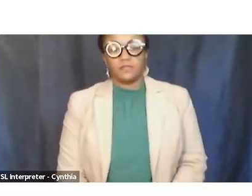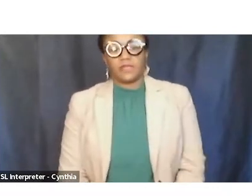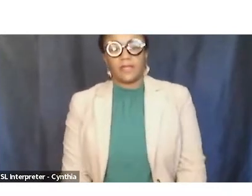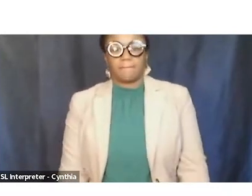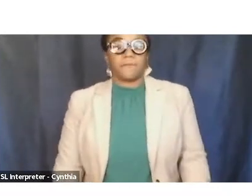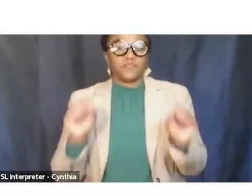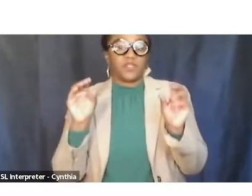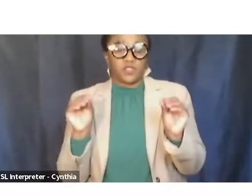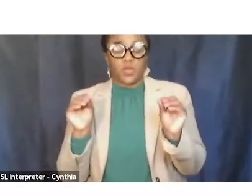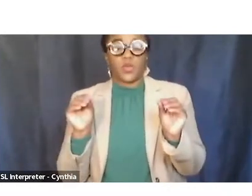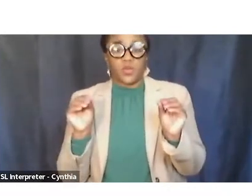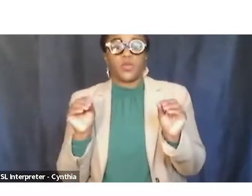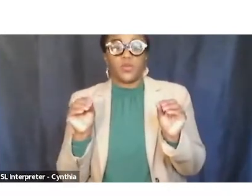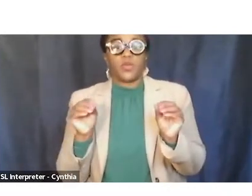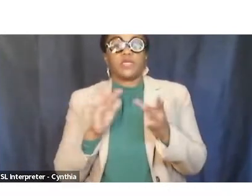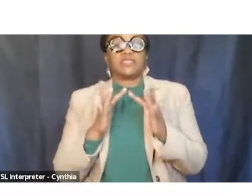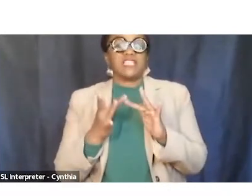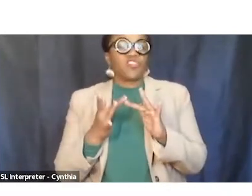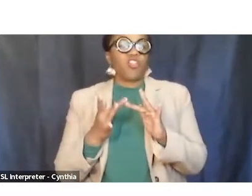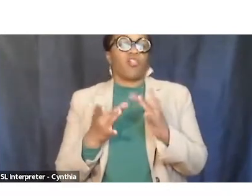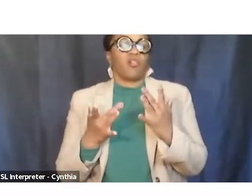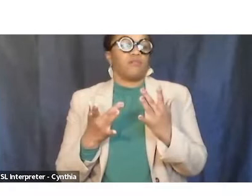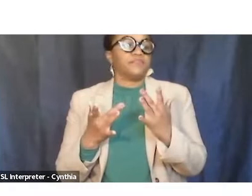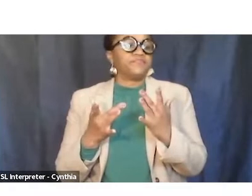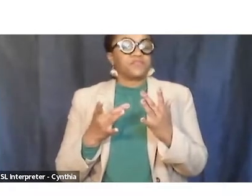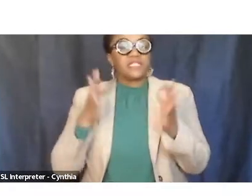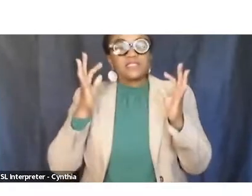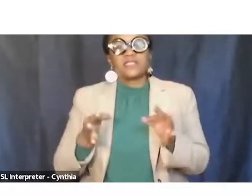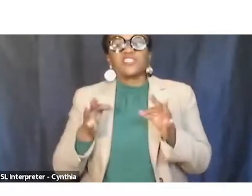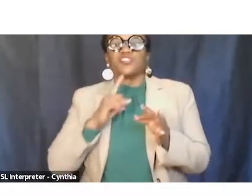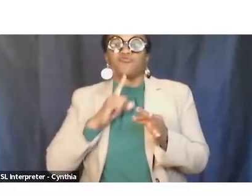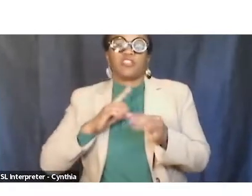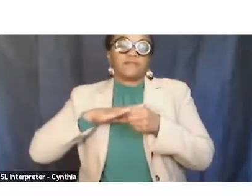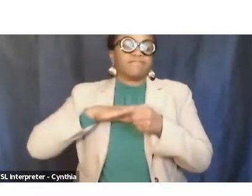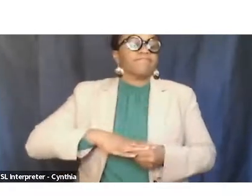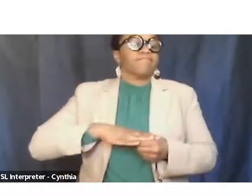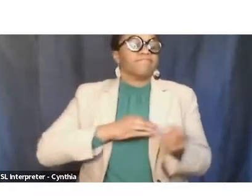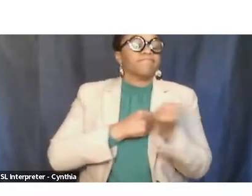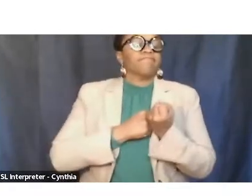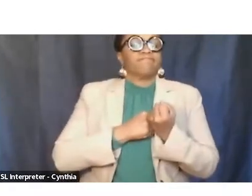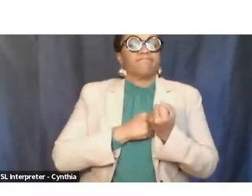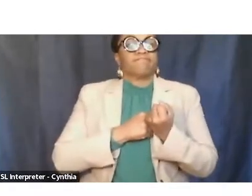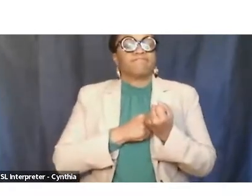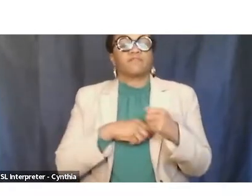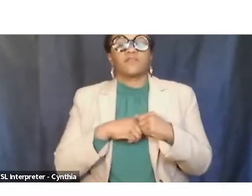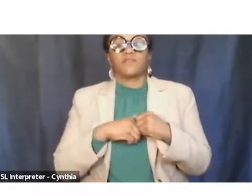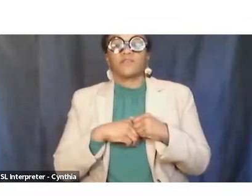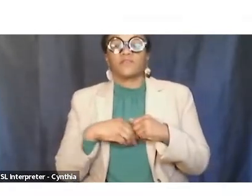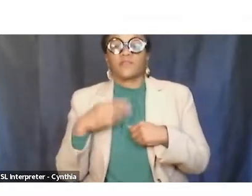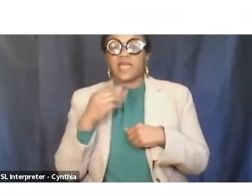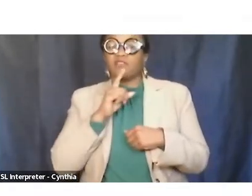So the way that digital decisions reinforce oppressive social relationships and enact